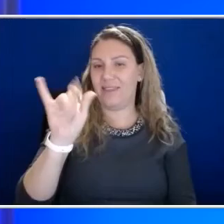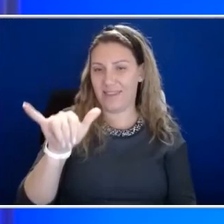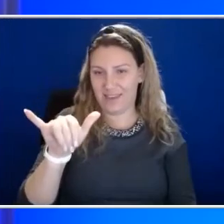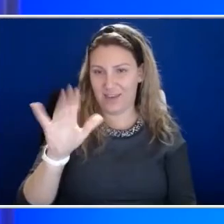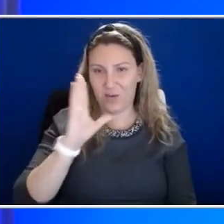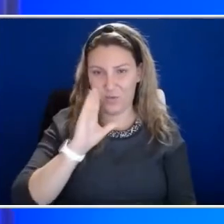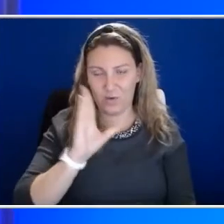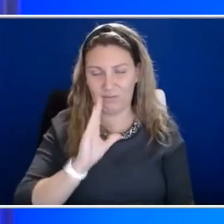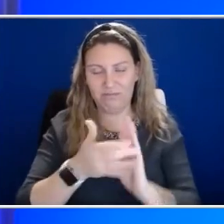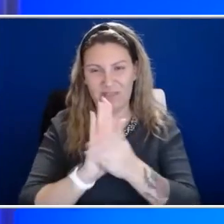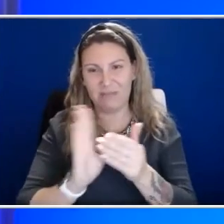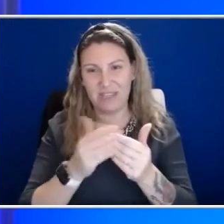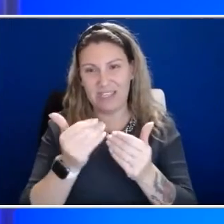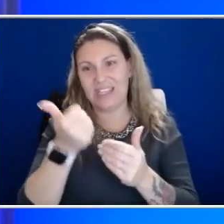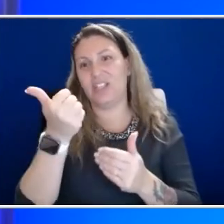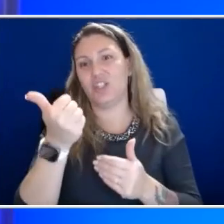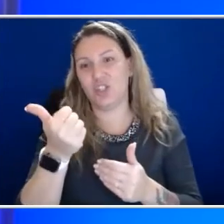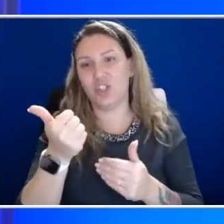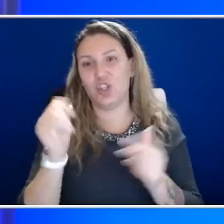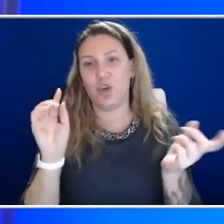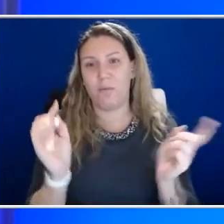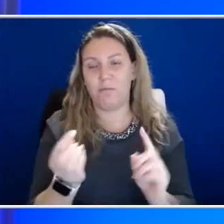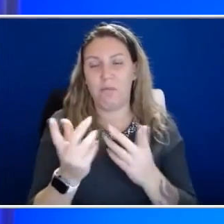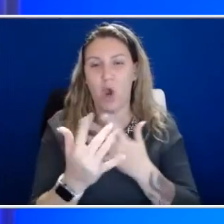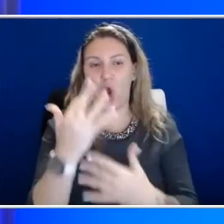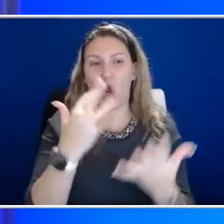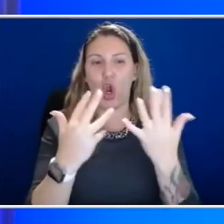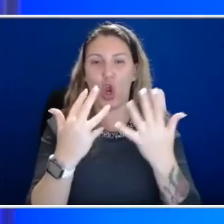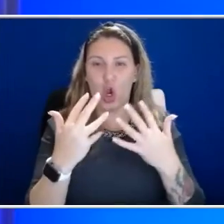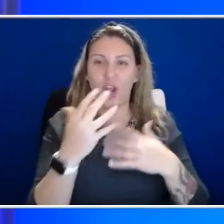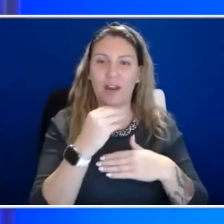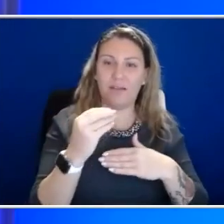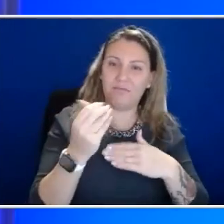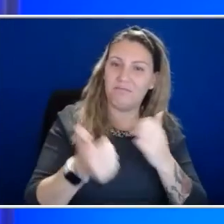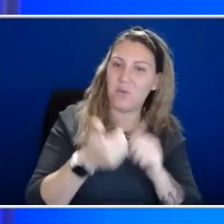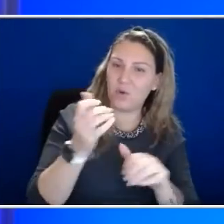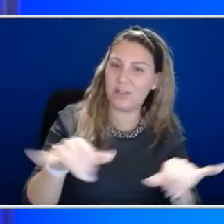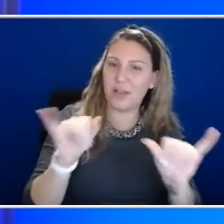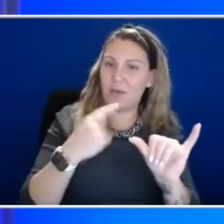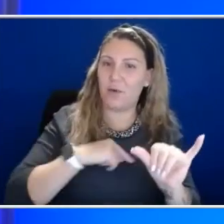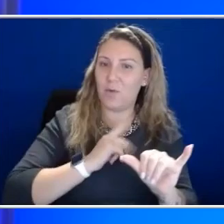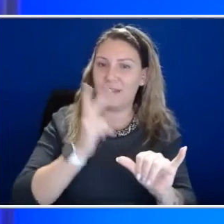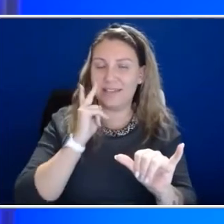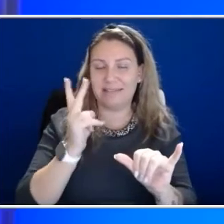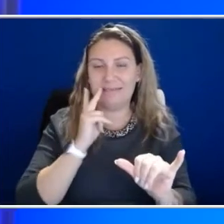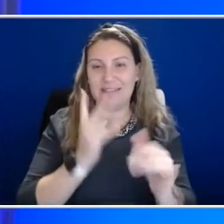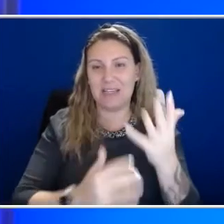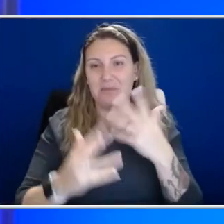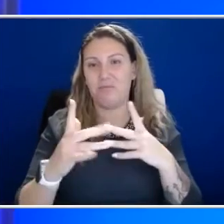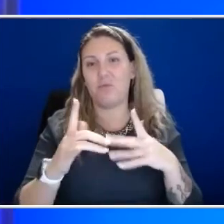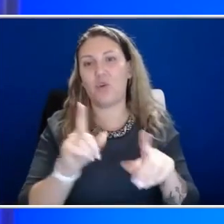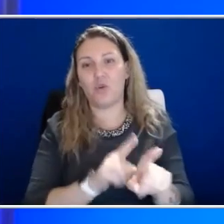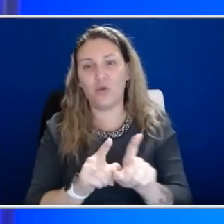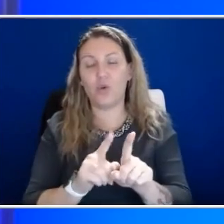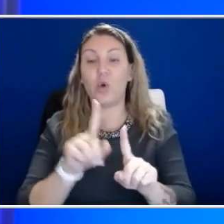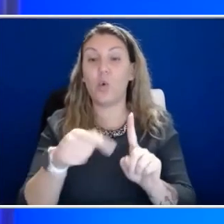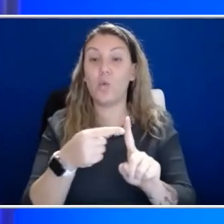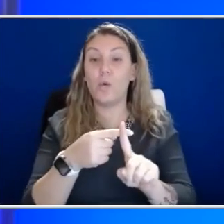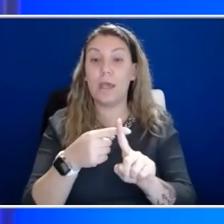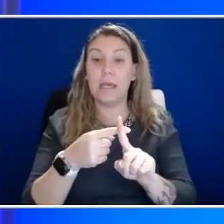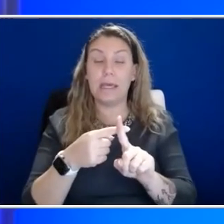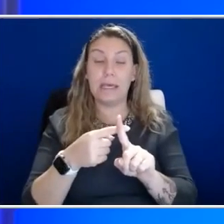burn. And I think that is the most common reason we see burn. Two, when space heaters are kind of